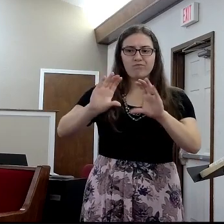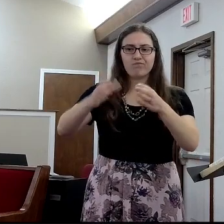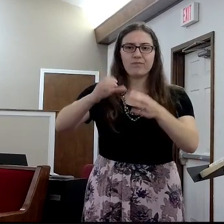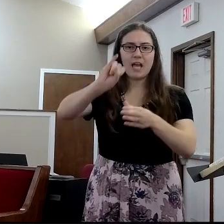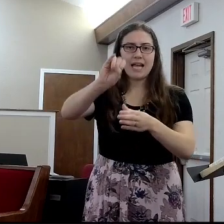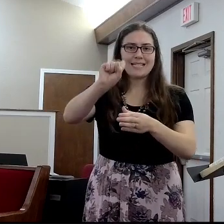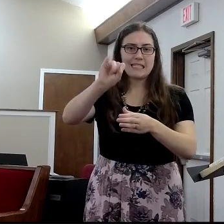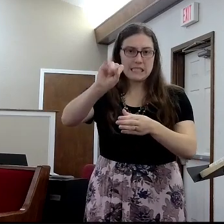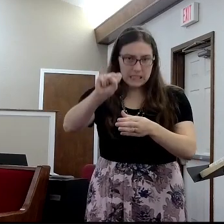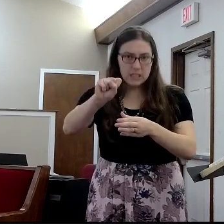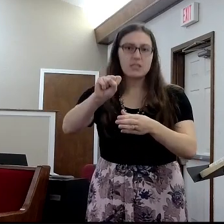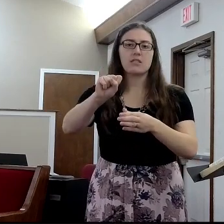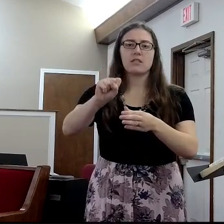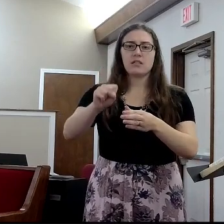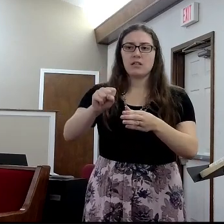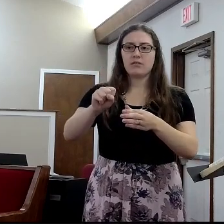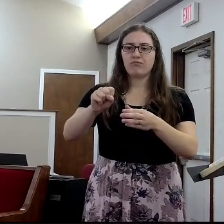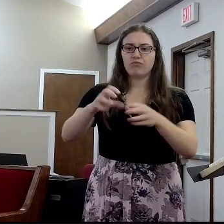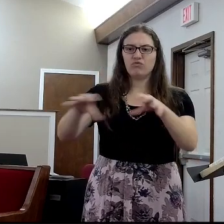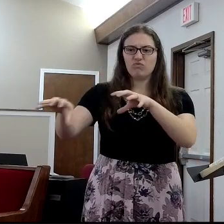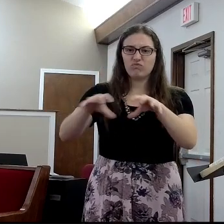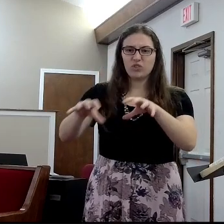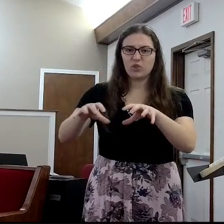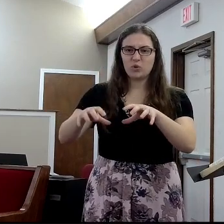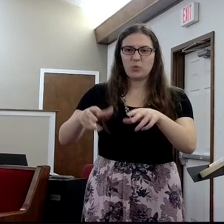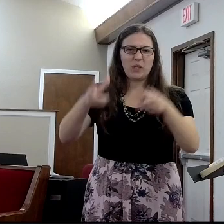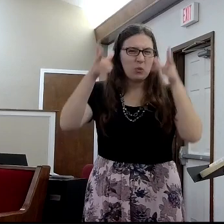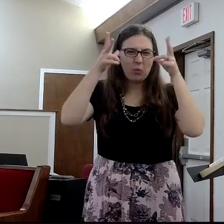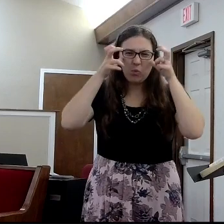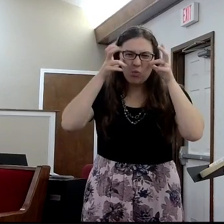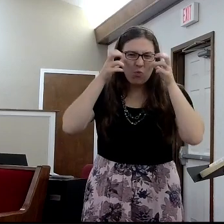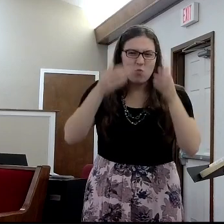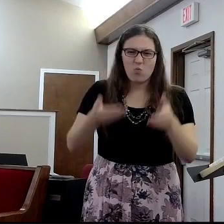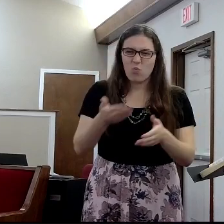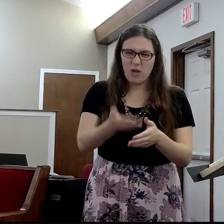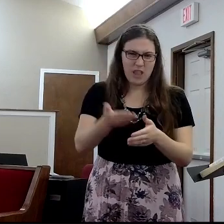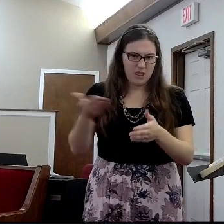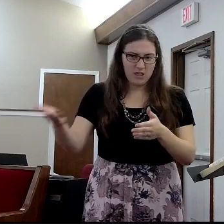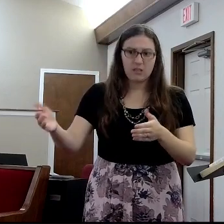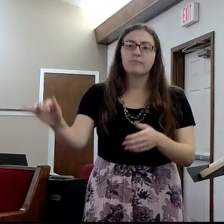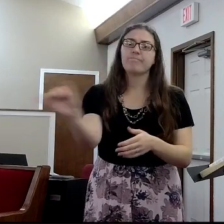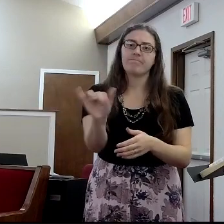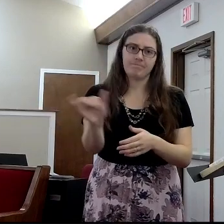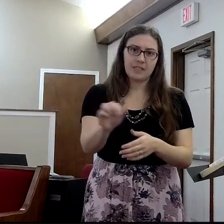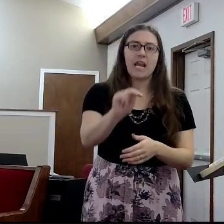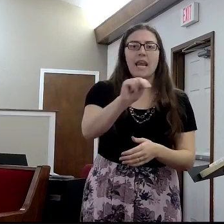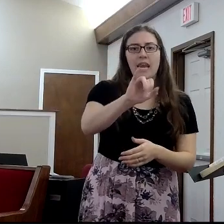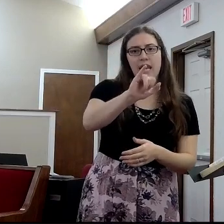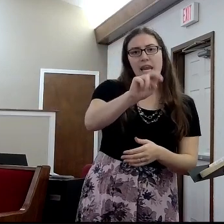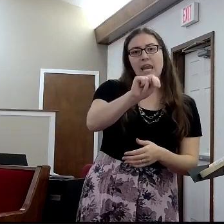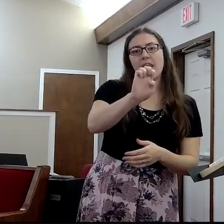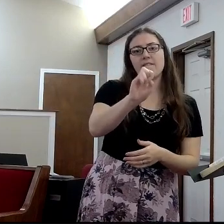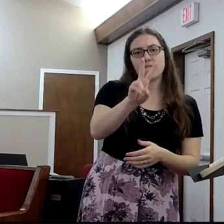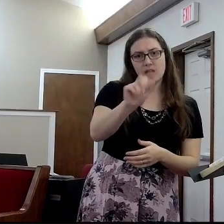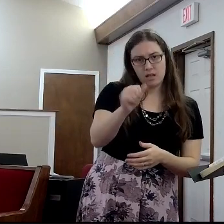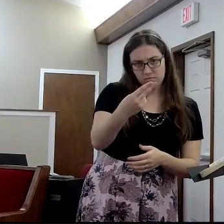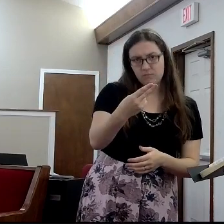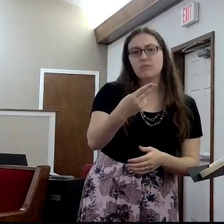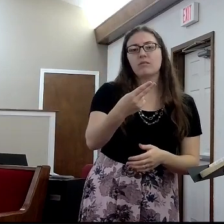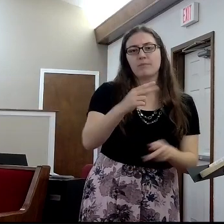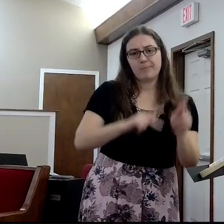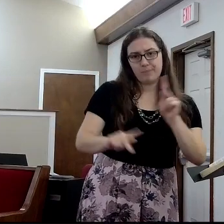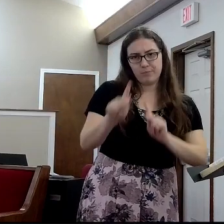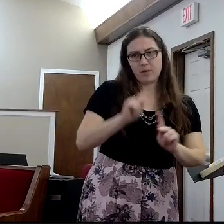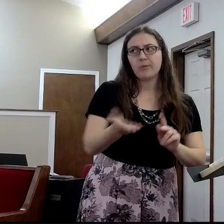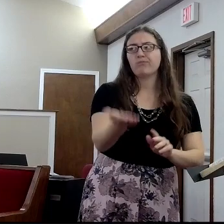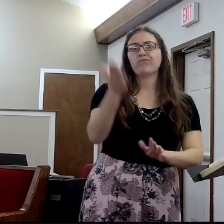few years ago, and the wicked that they were doing that very much seemed similar to what the Ninevites of the time were